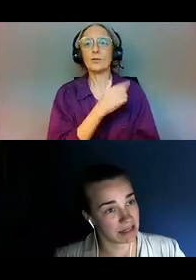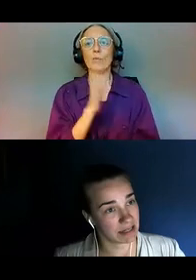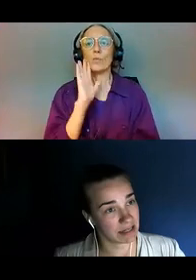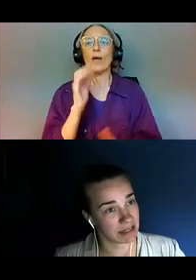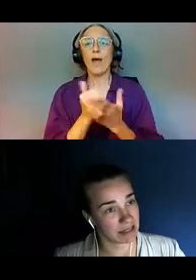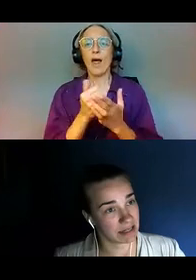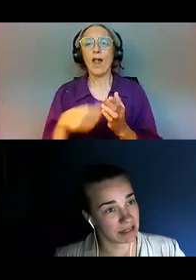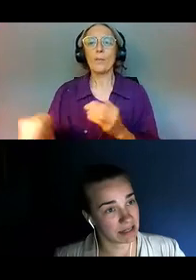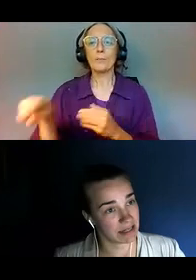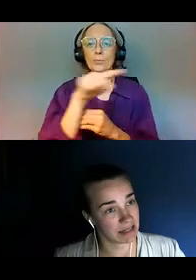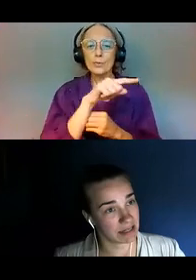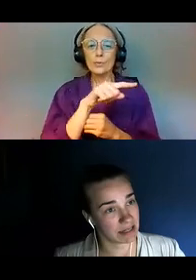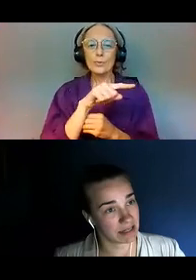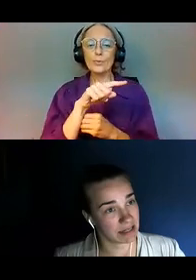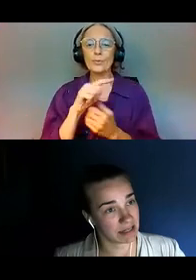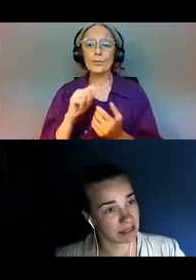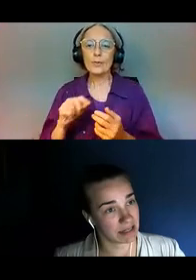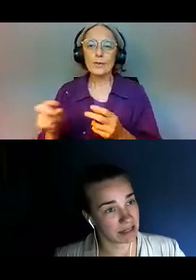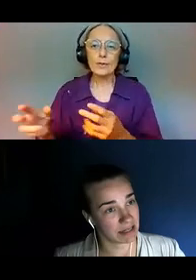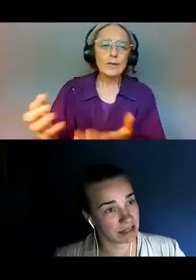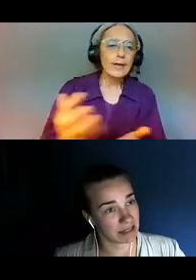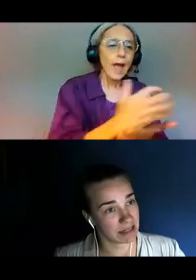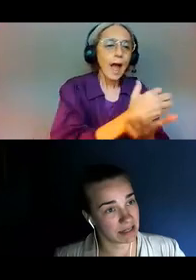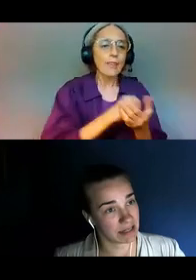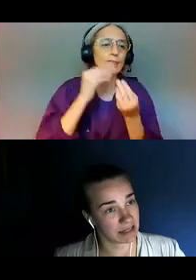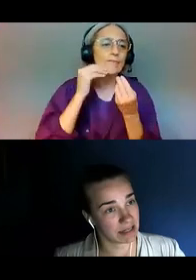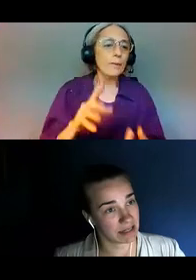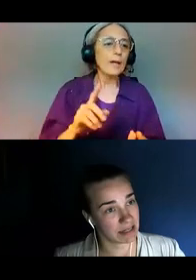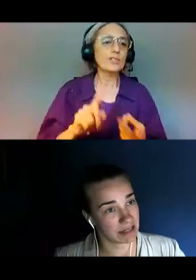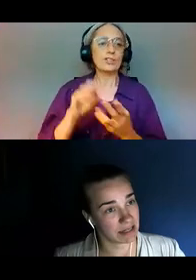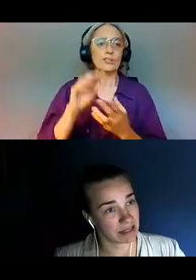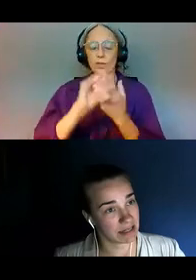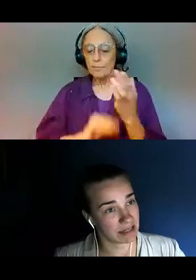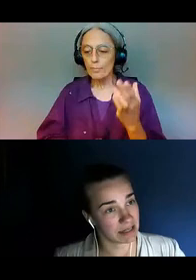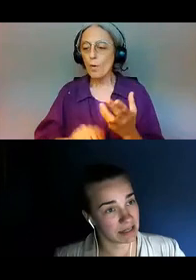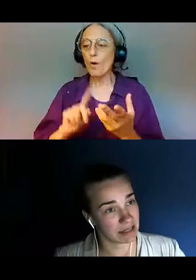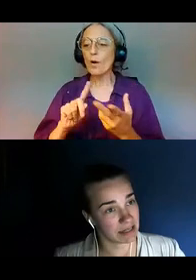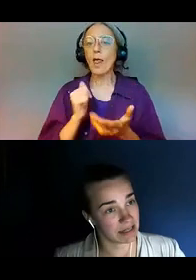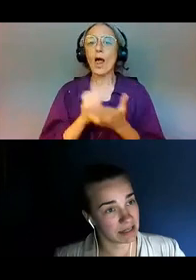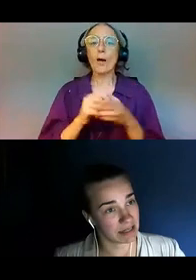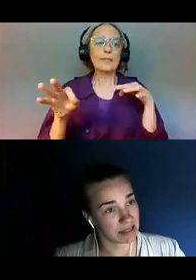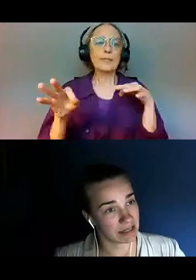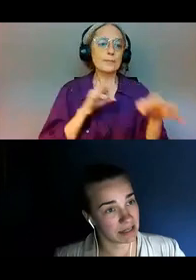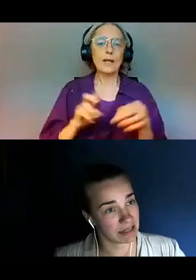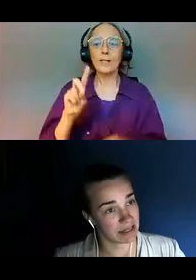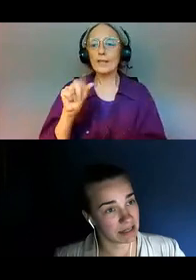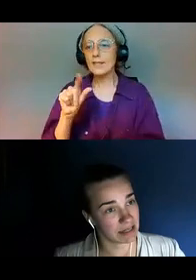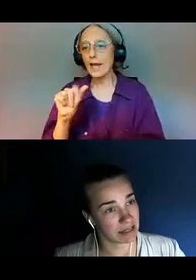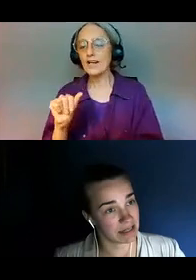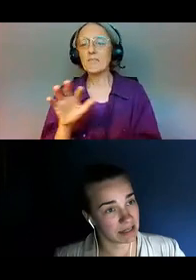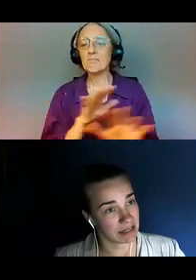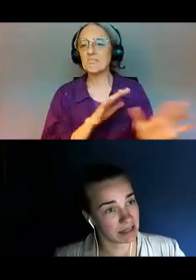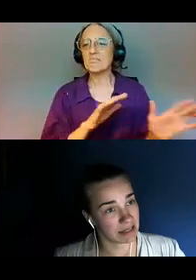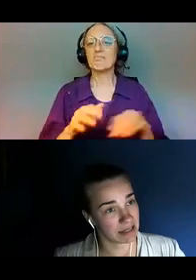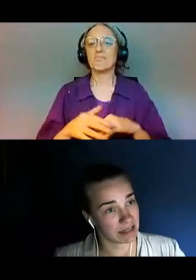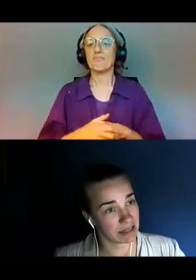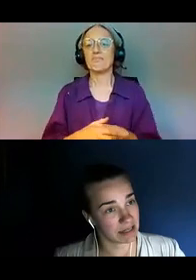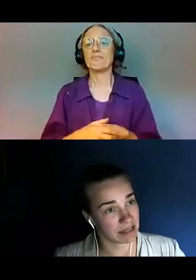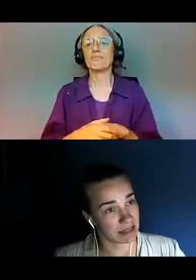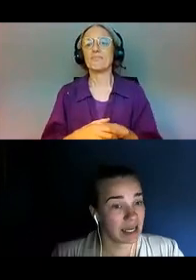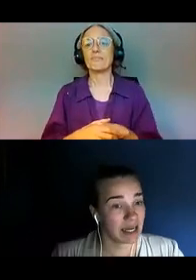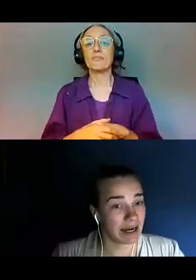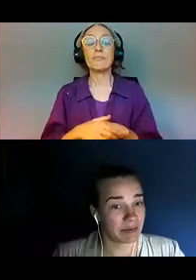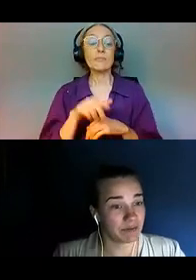gather, report, understand the data. And so you can ask for individual